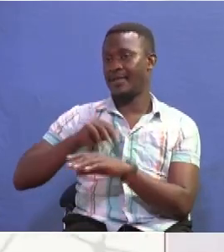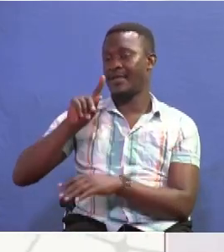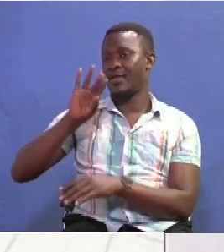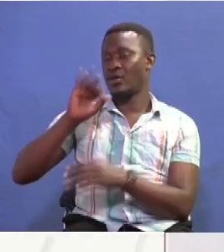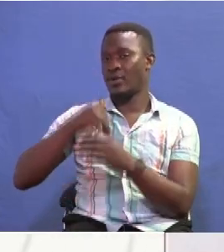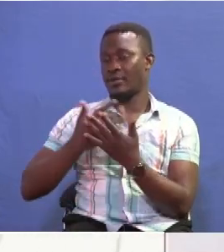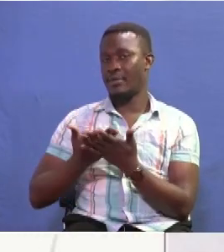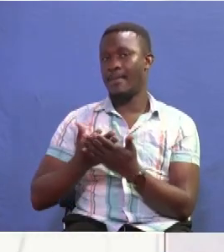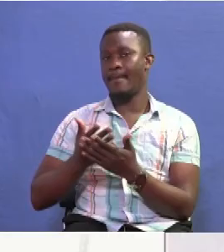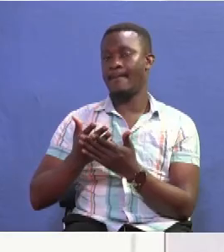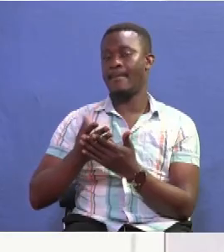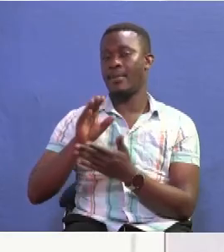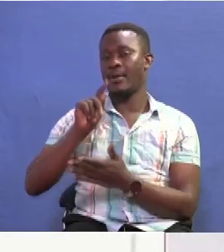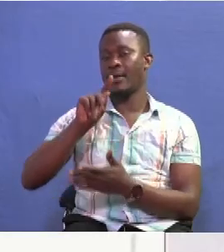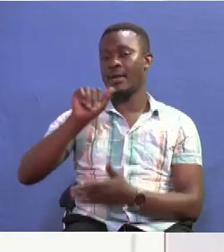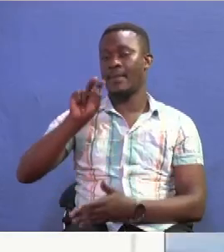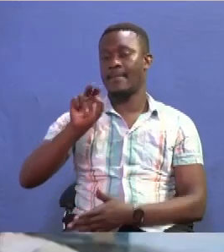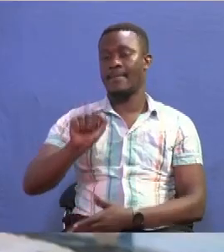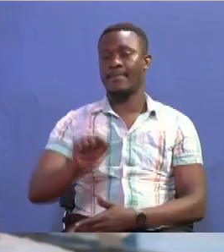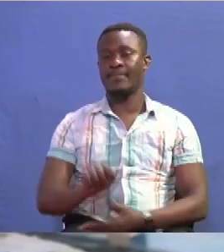Amphitheatre graced by Crazy Kenna.